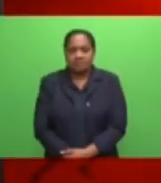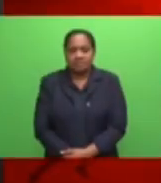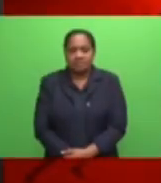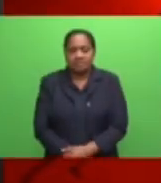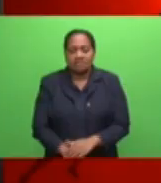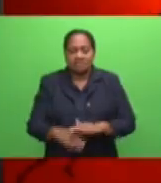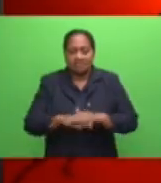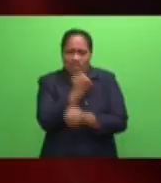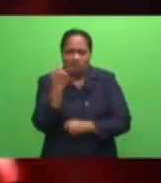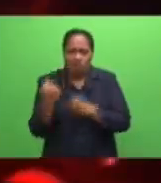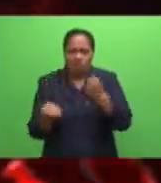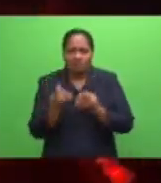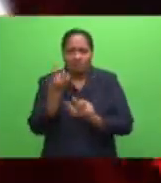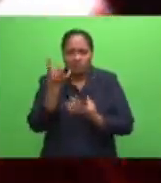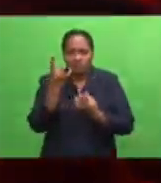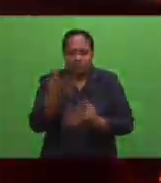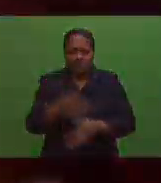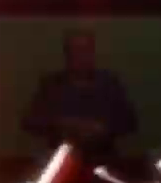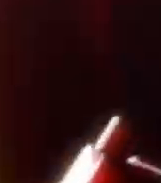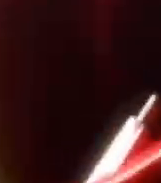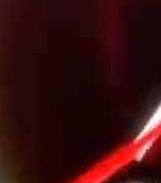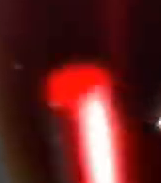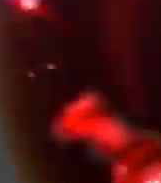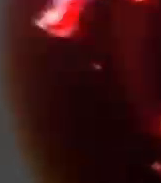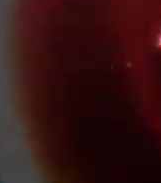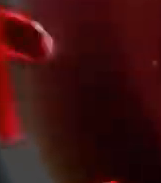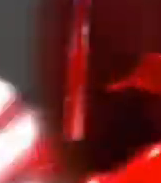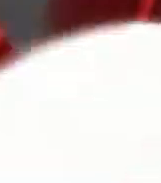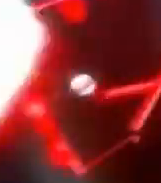That's it from Sports Tonight.